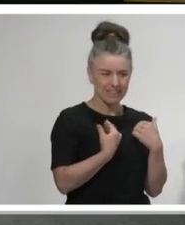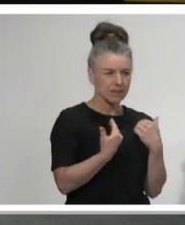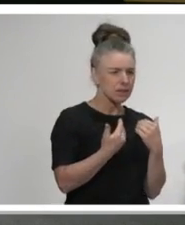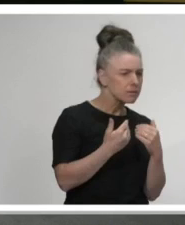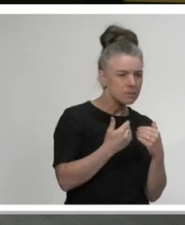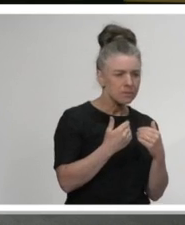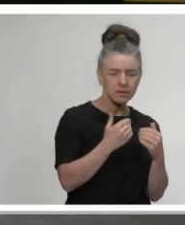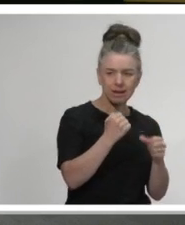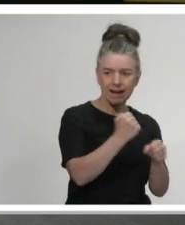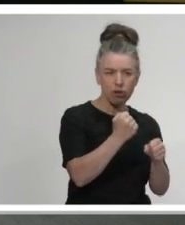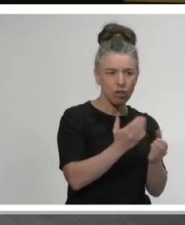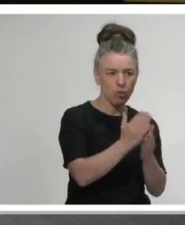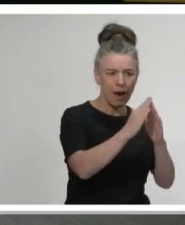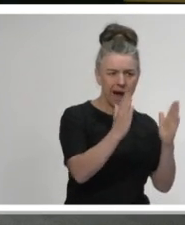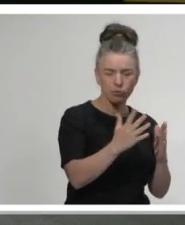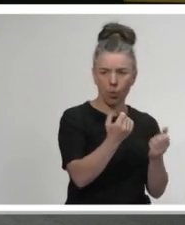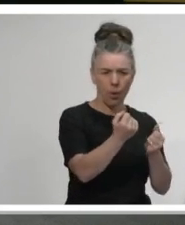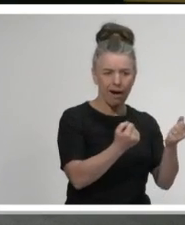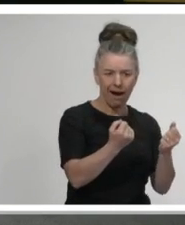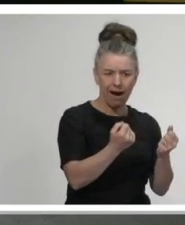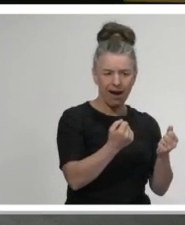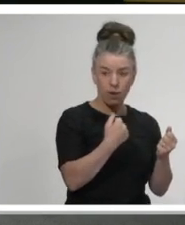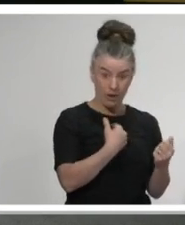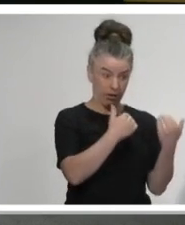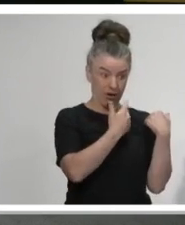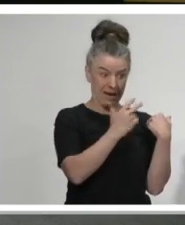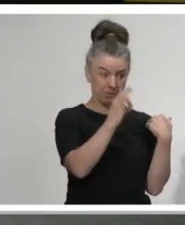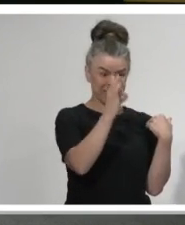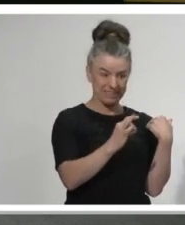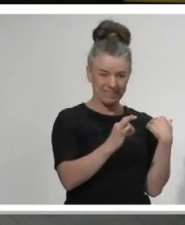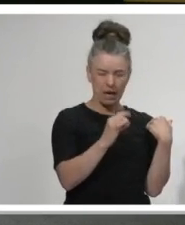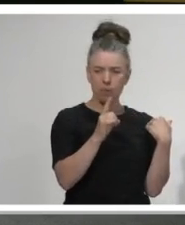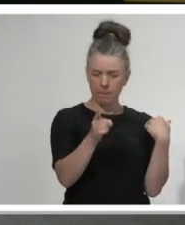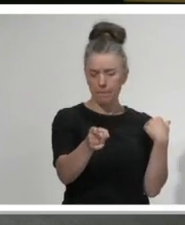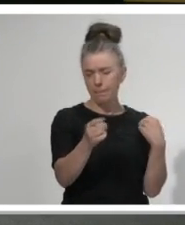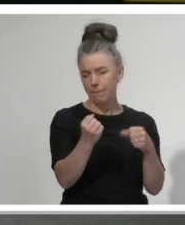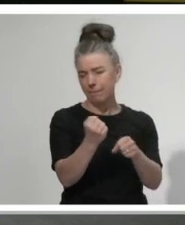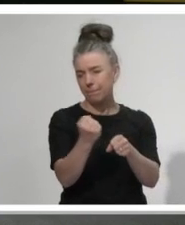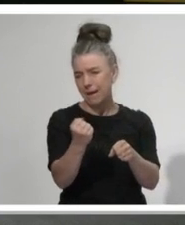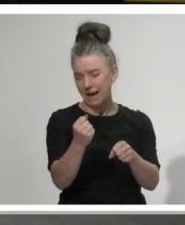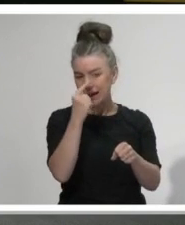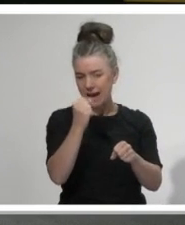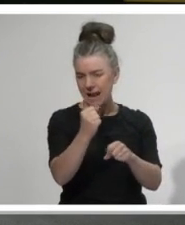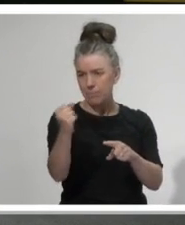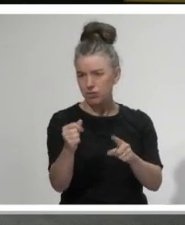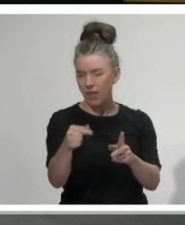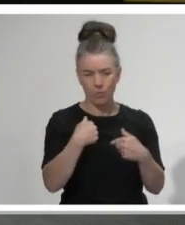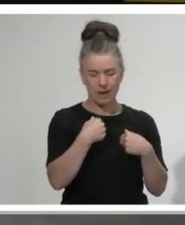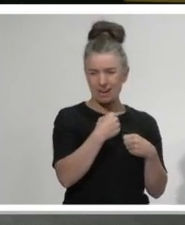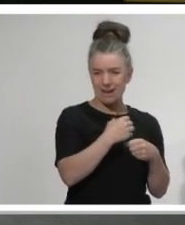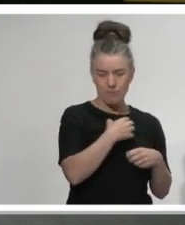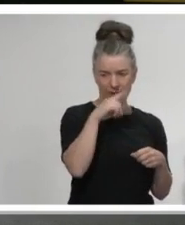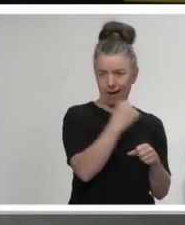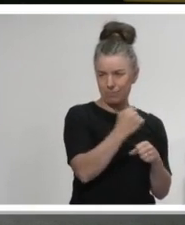not in a position of being the people who look at a particular type of security. I do think it's really important. It is one of the